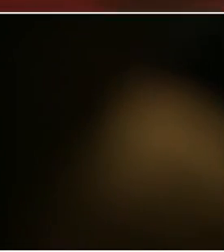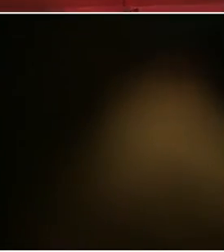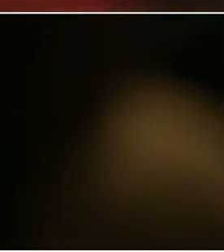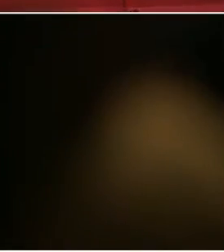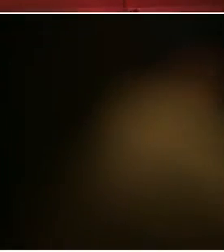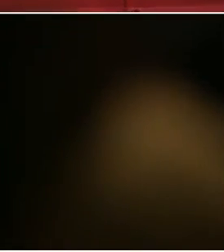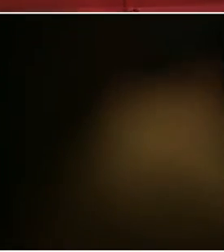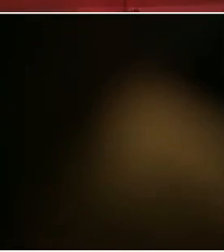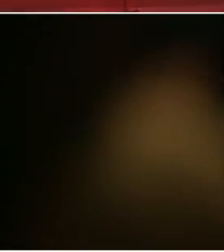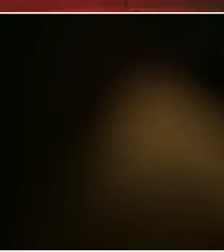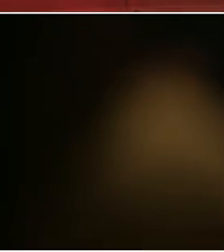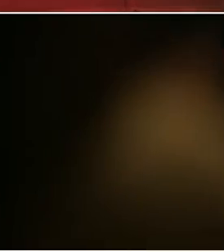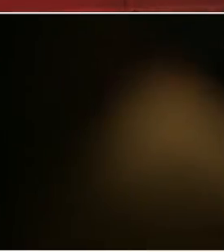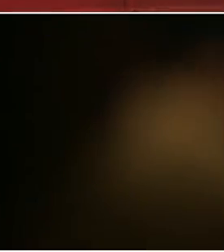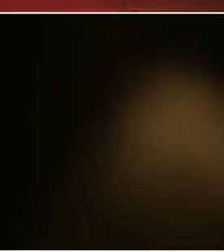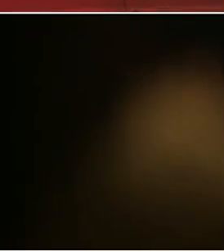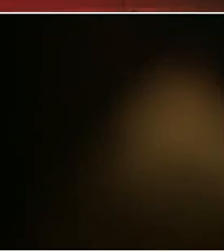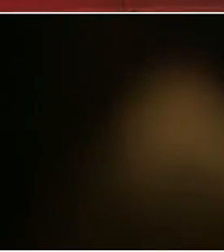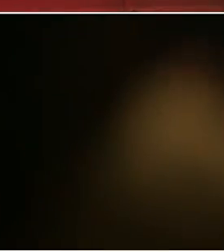Sacheen.